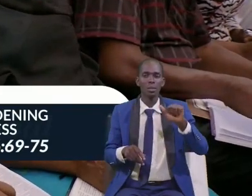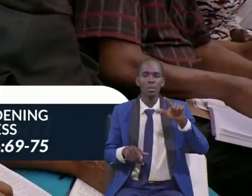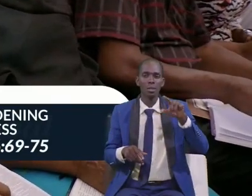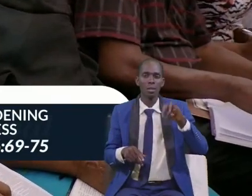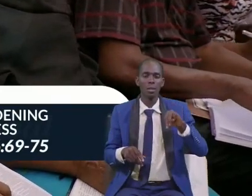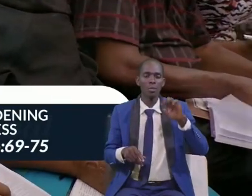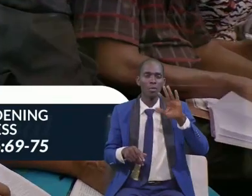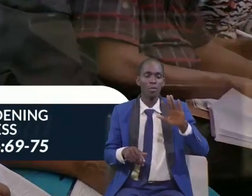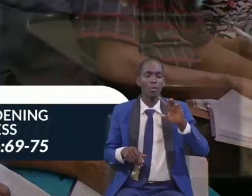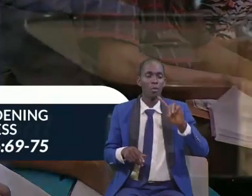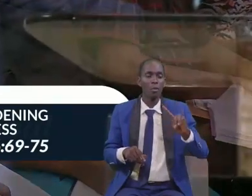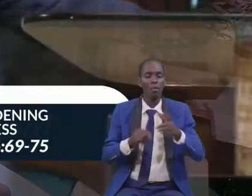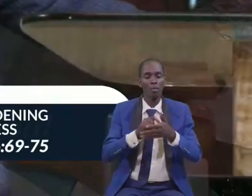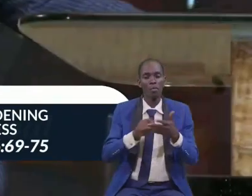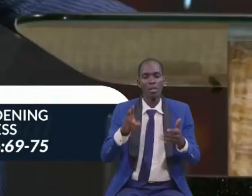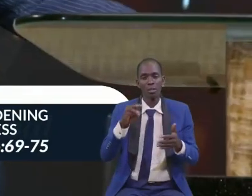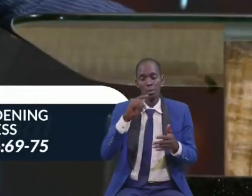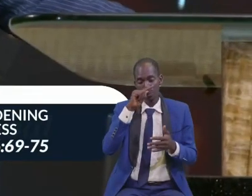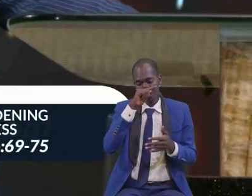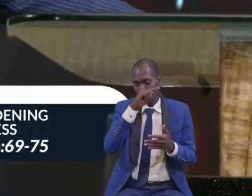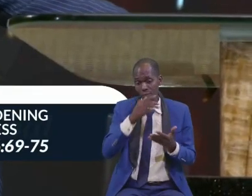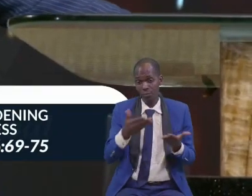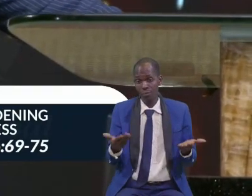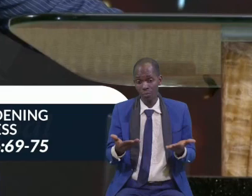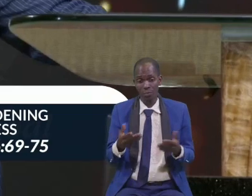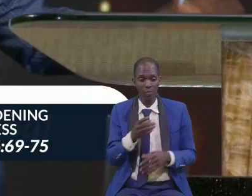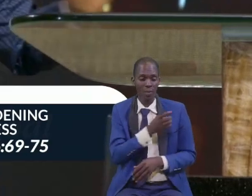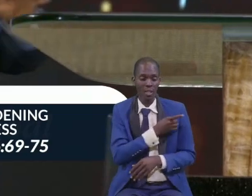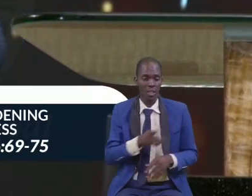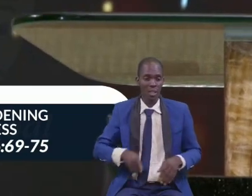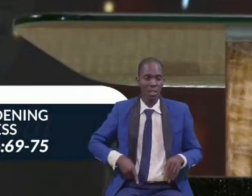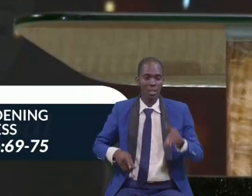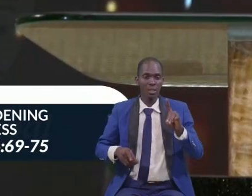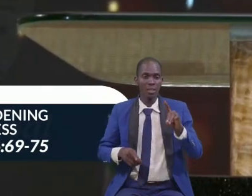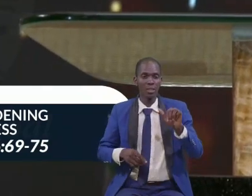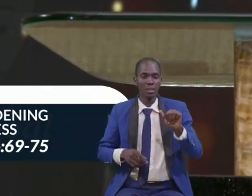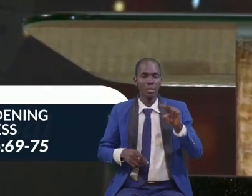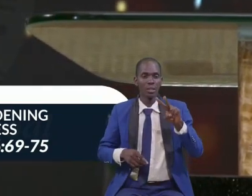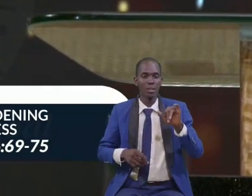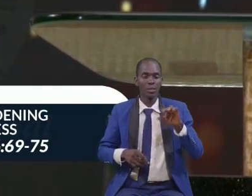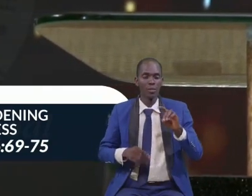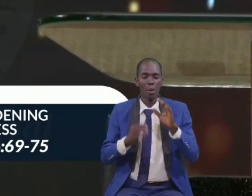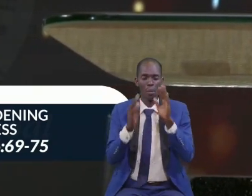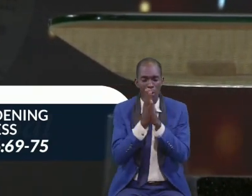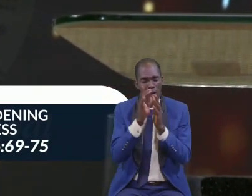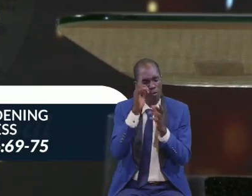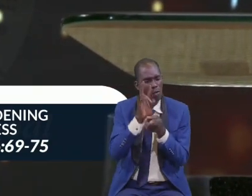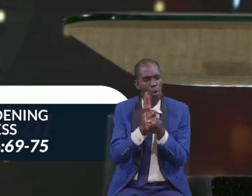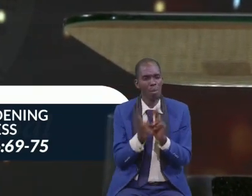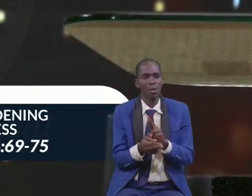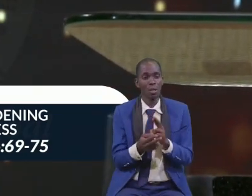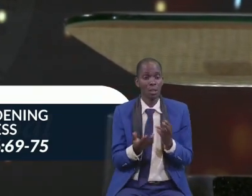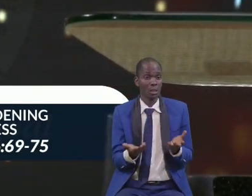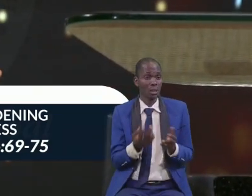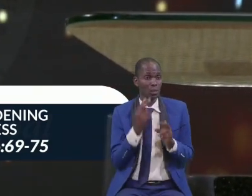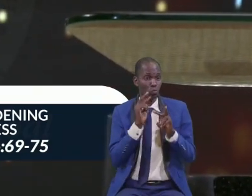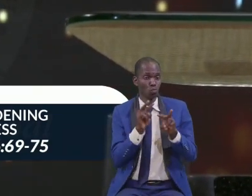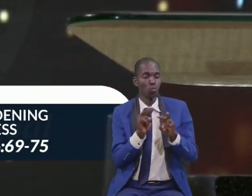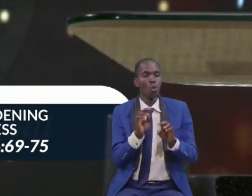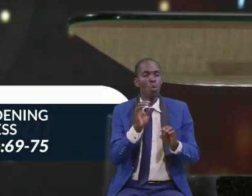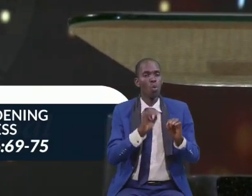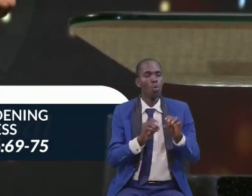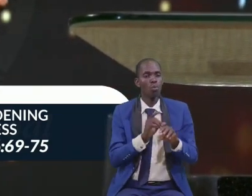where David prayed in repentance. And look at this. For thou desirest not